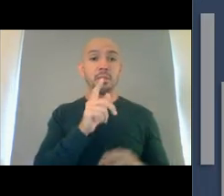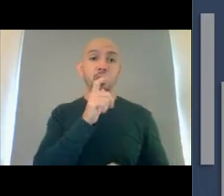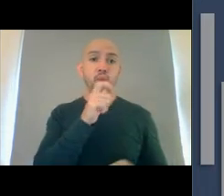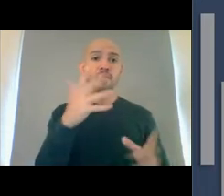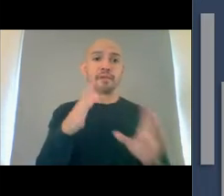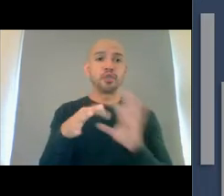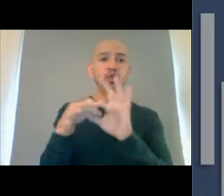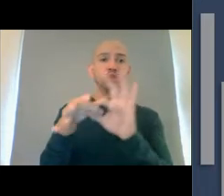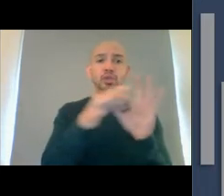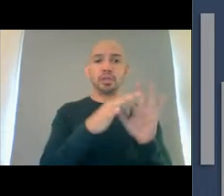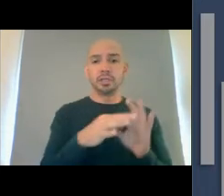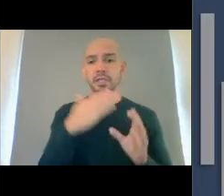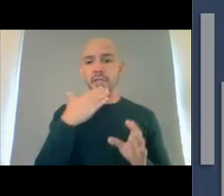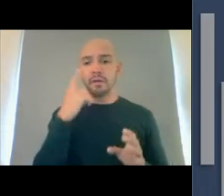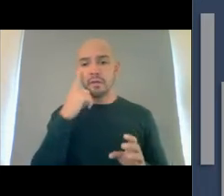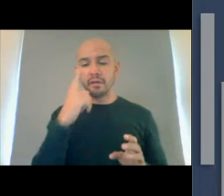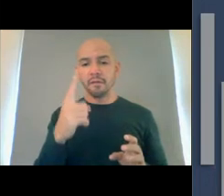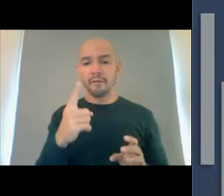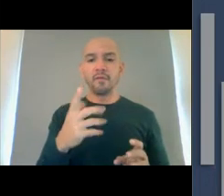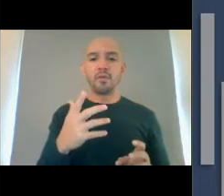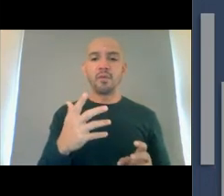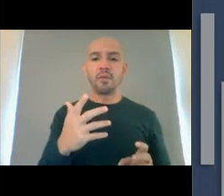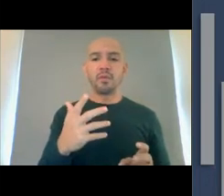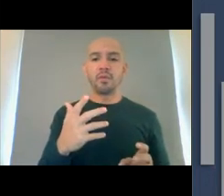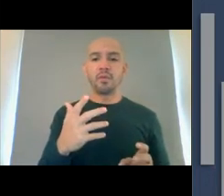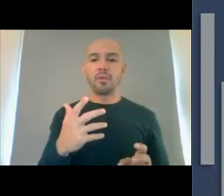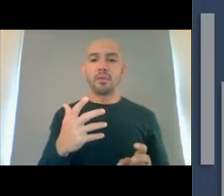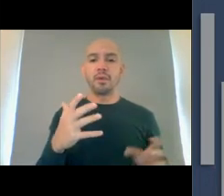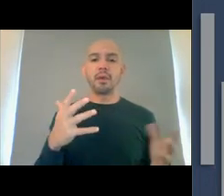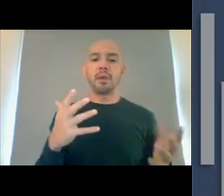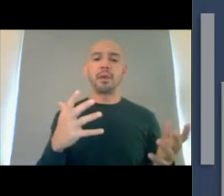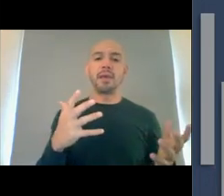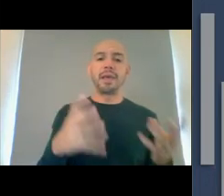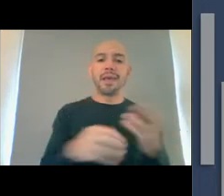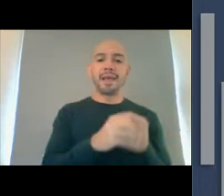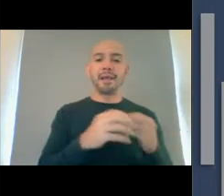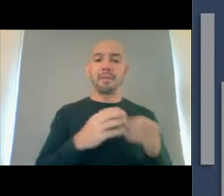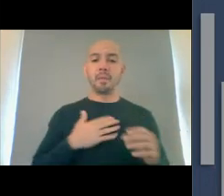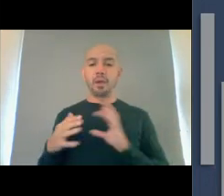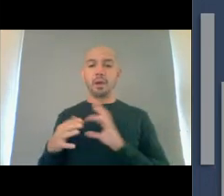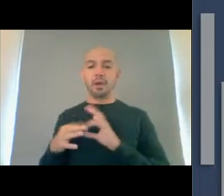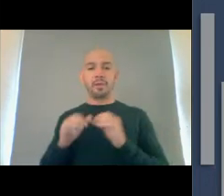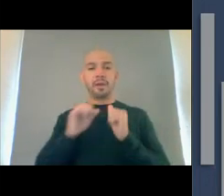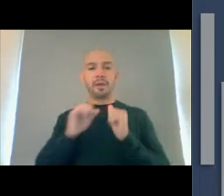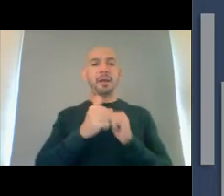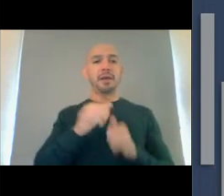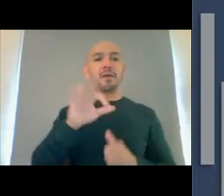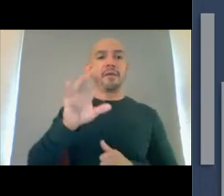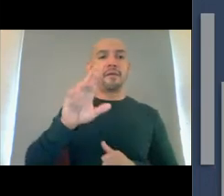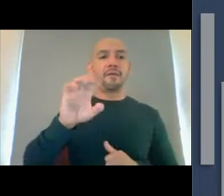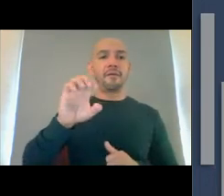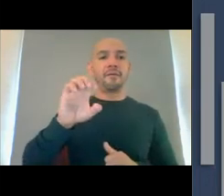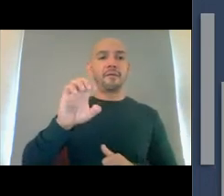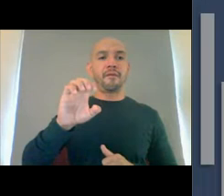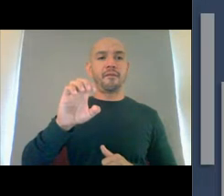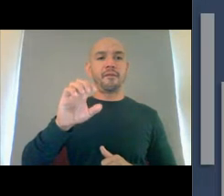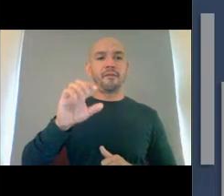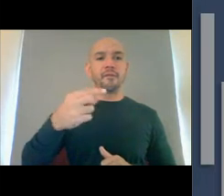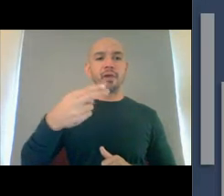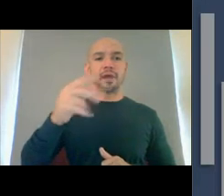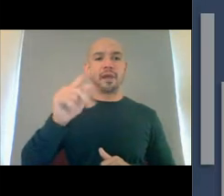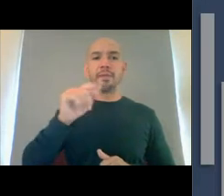some of the comments i've made in the past in terms of you know how how freight that crosses the border not only